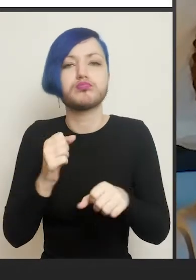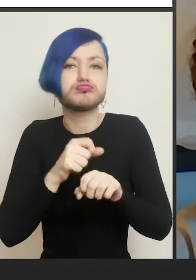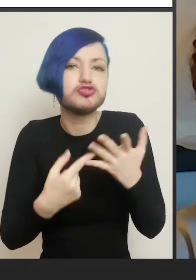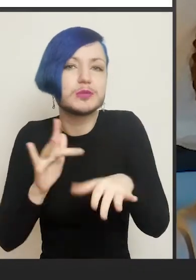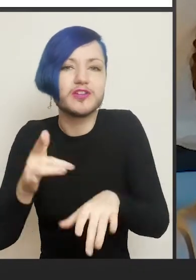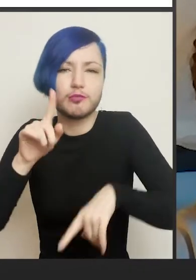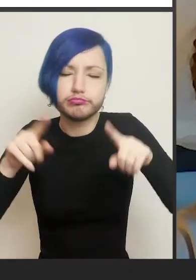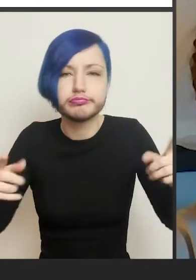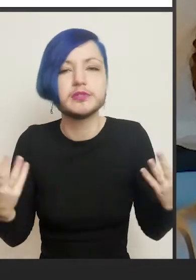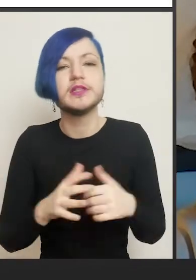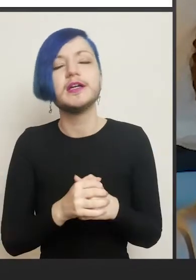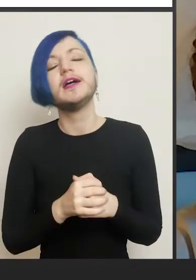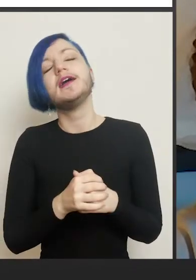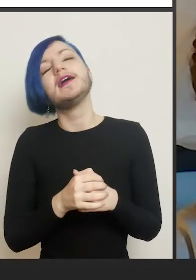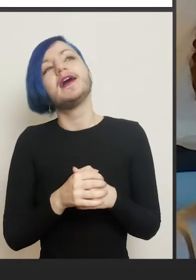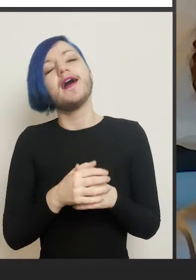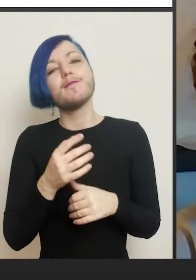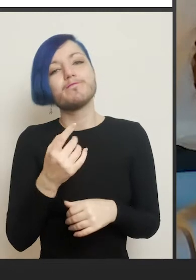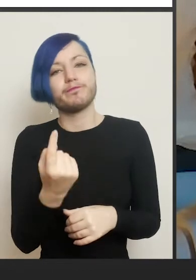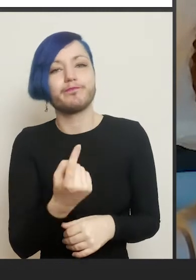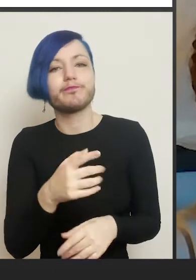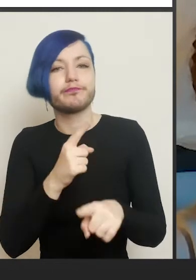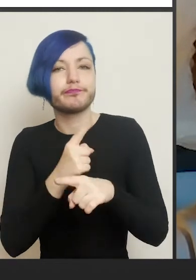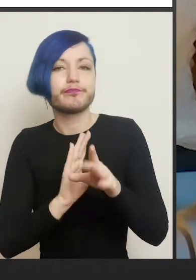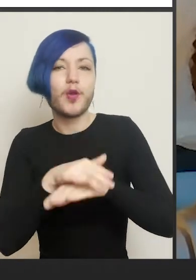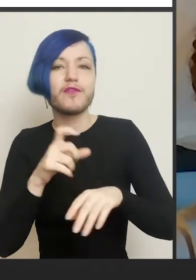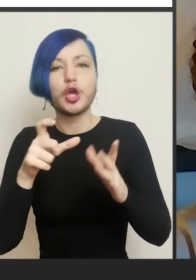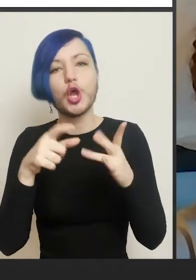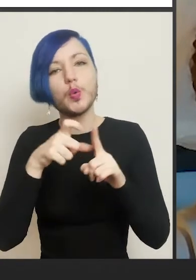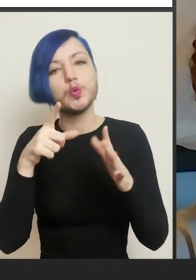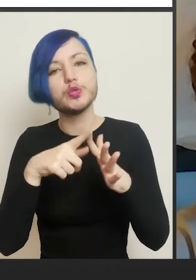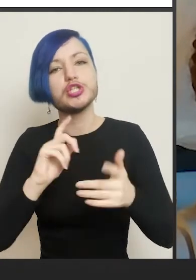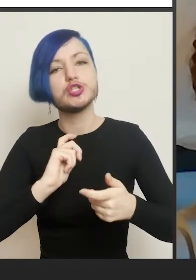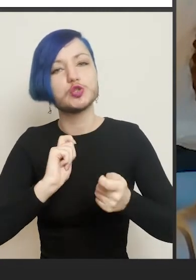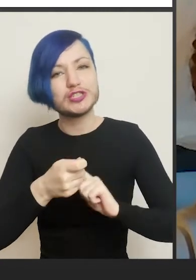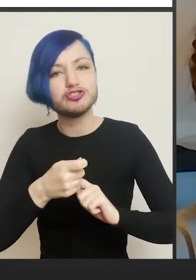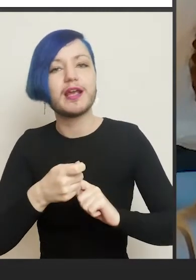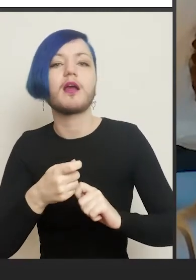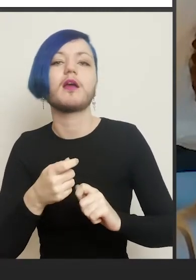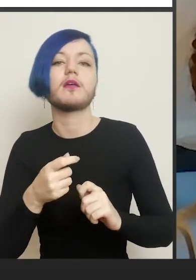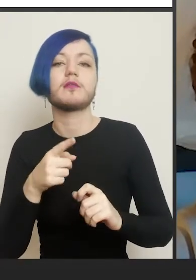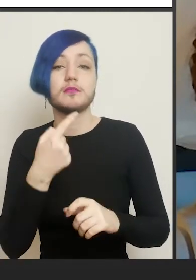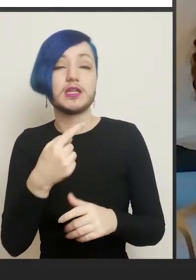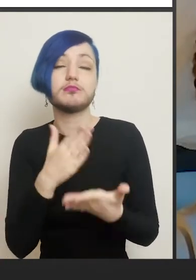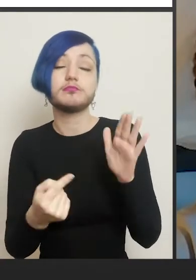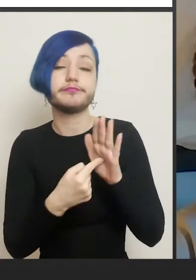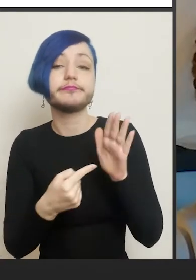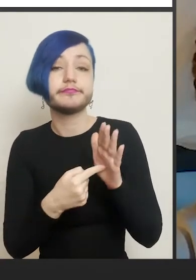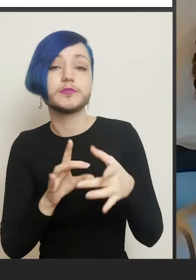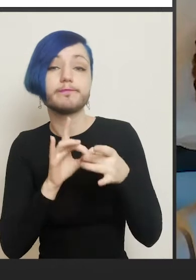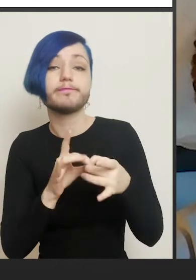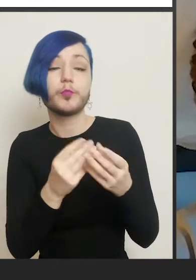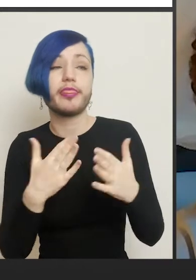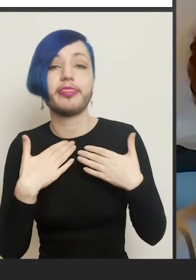you know, gender professional, whatever. And you talked about code switching and how this was important when you were kind of engaging with